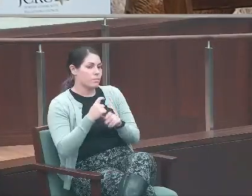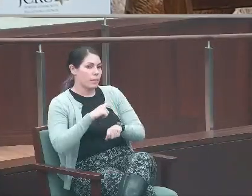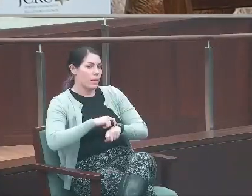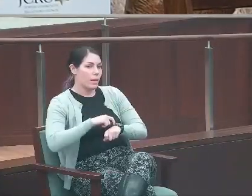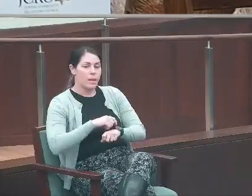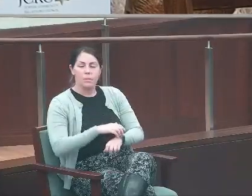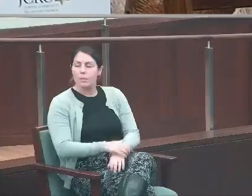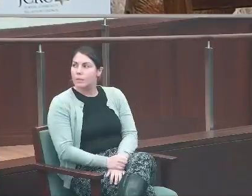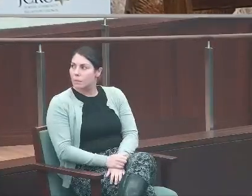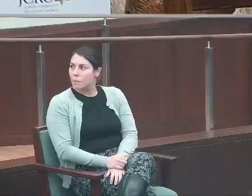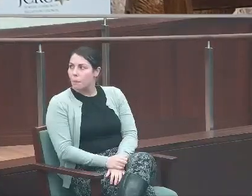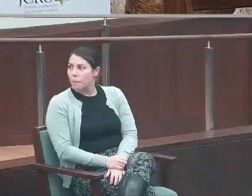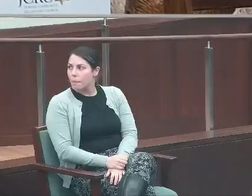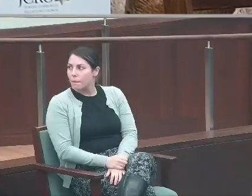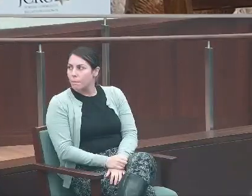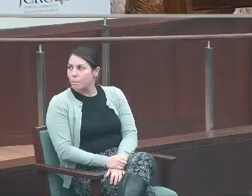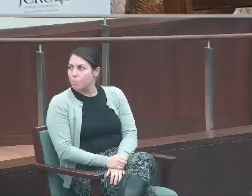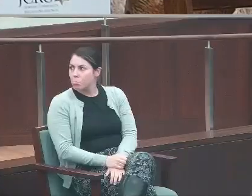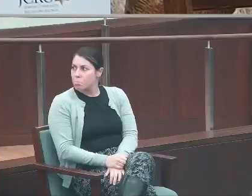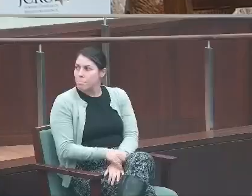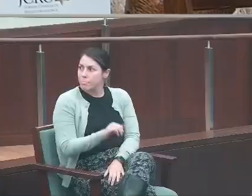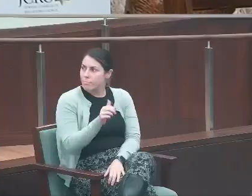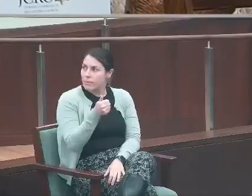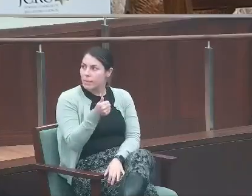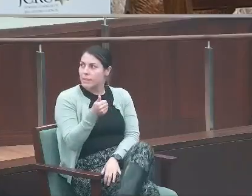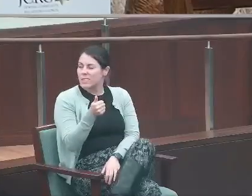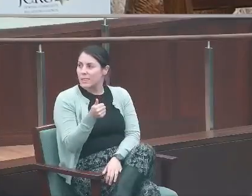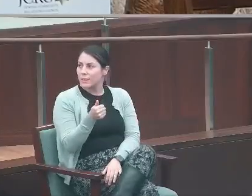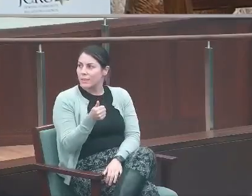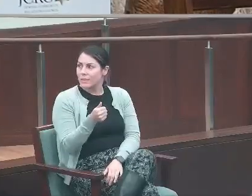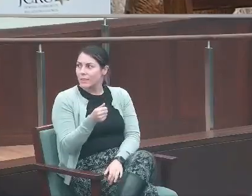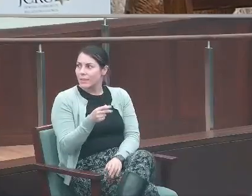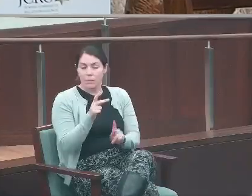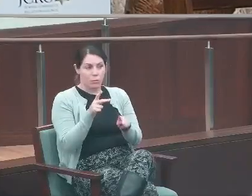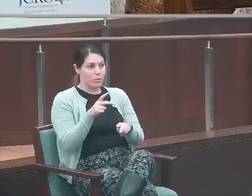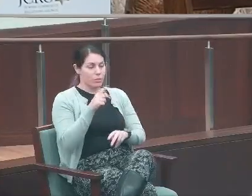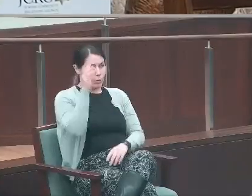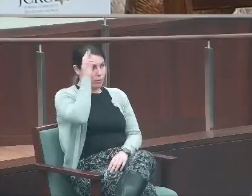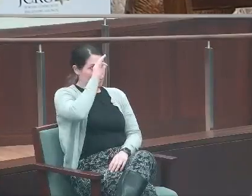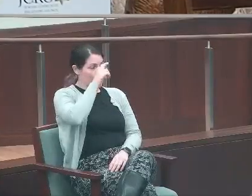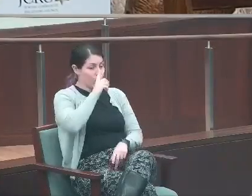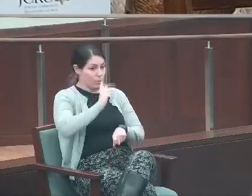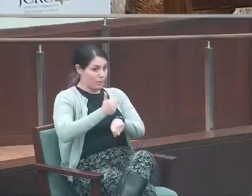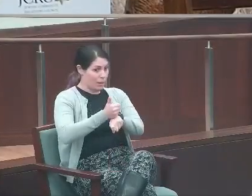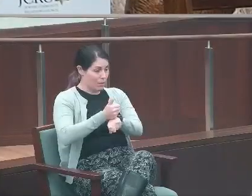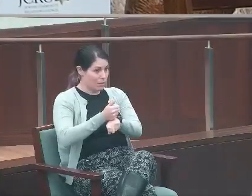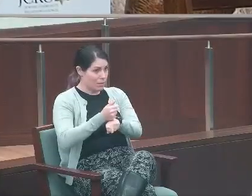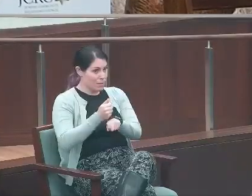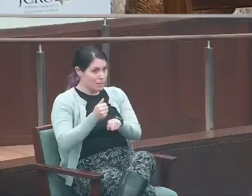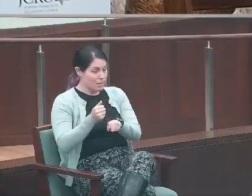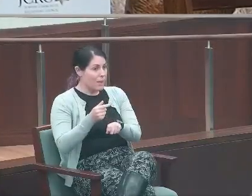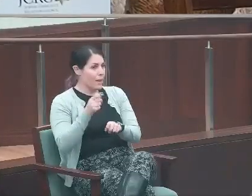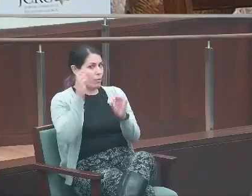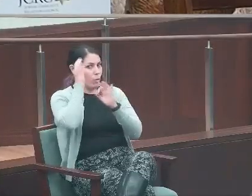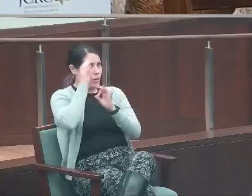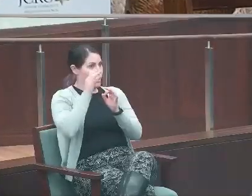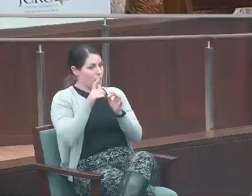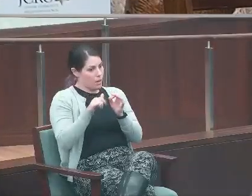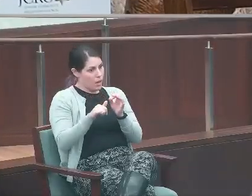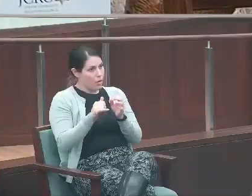it. Back then, I personally had no clue just how relevant and meaningful this document would